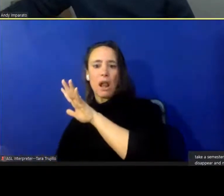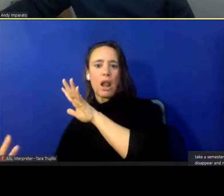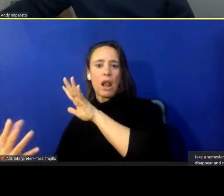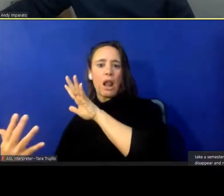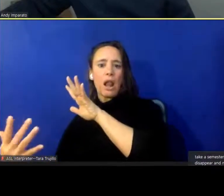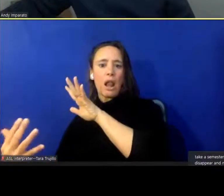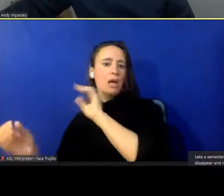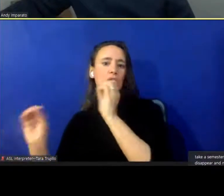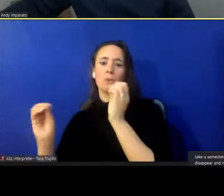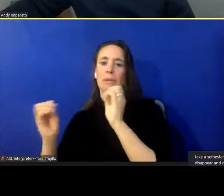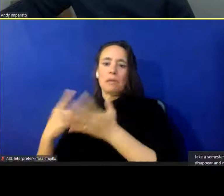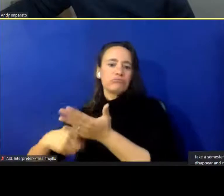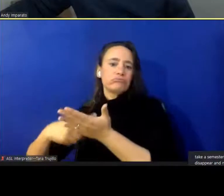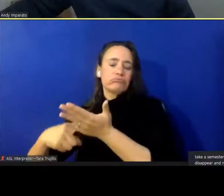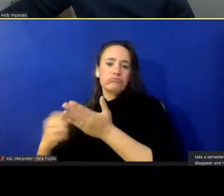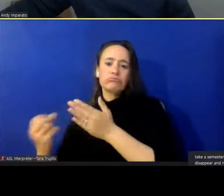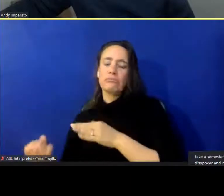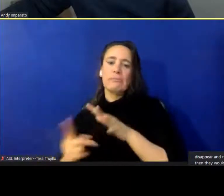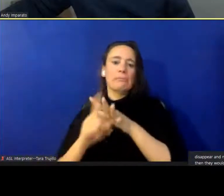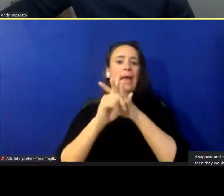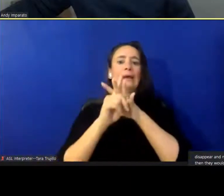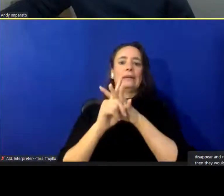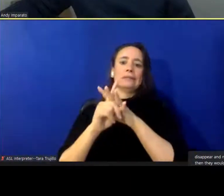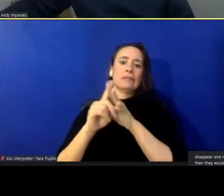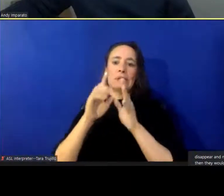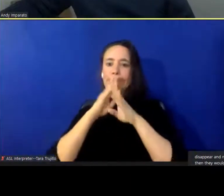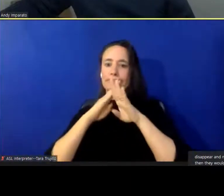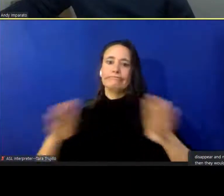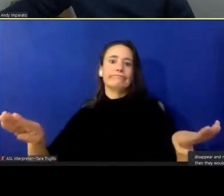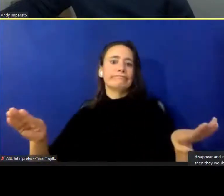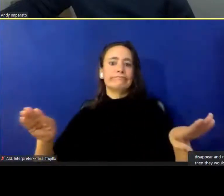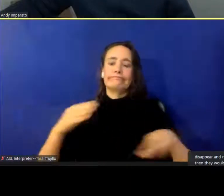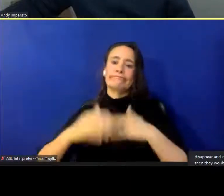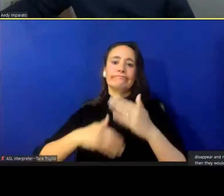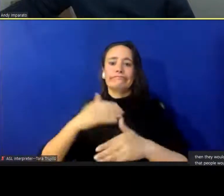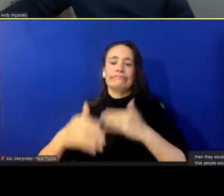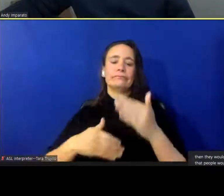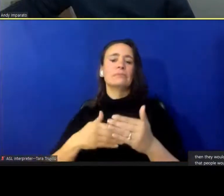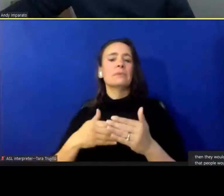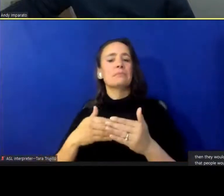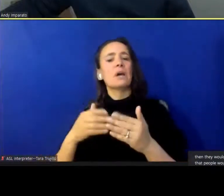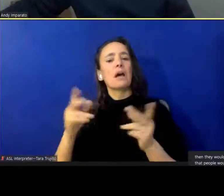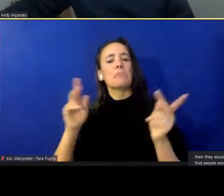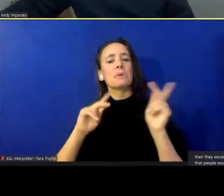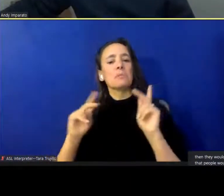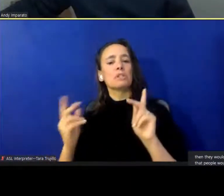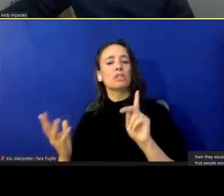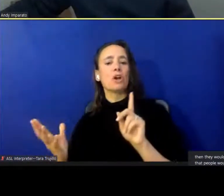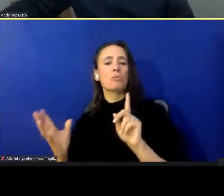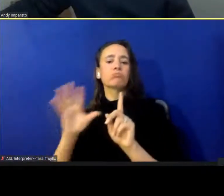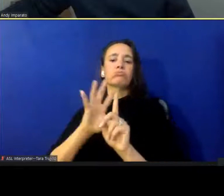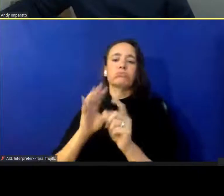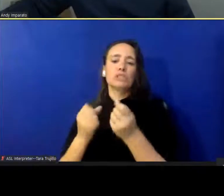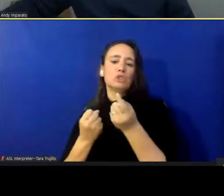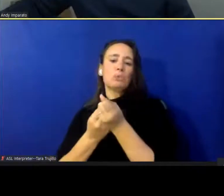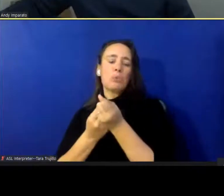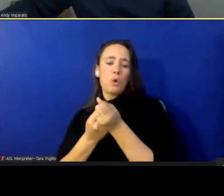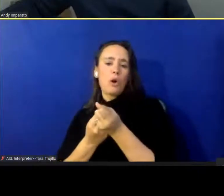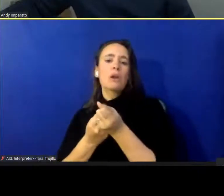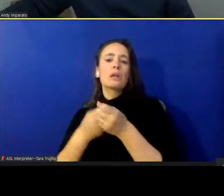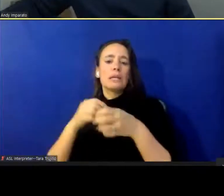And I don't know, the idea that people would organize around their experience as people with mental health